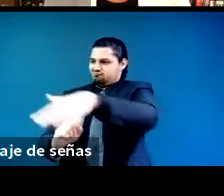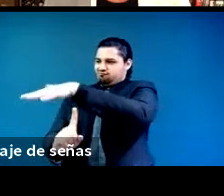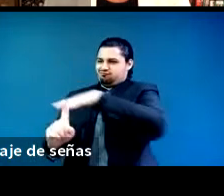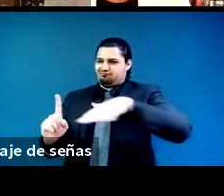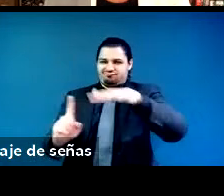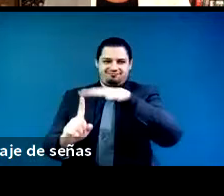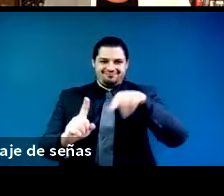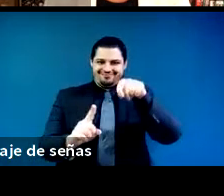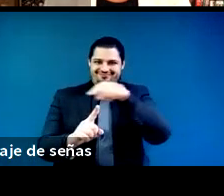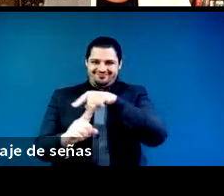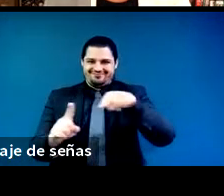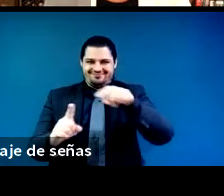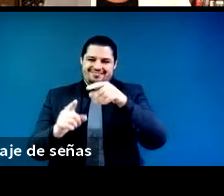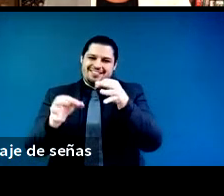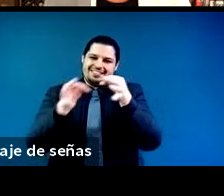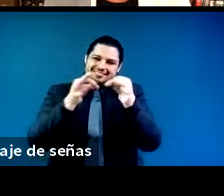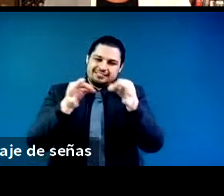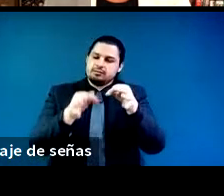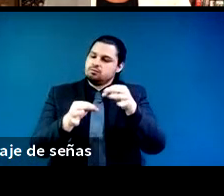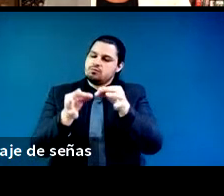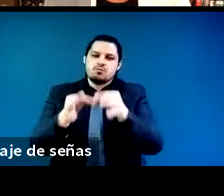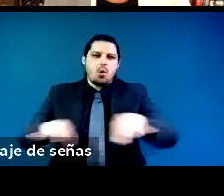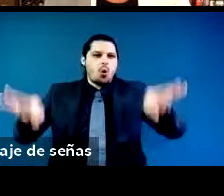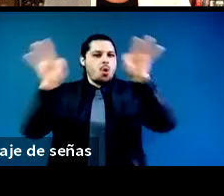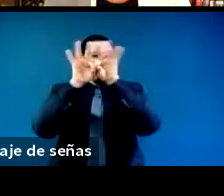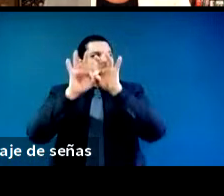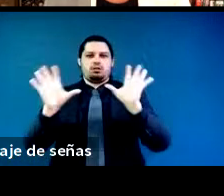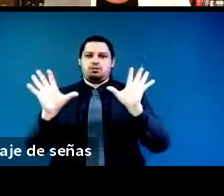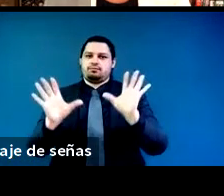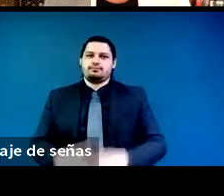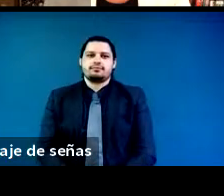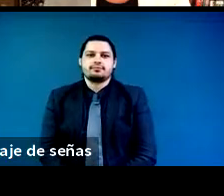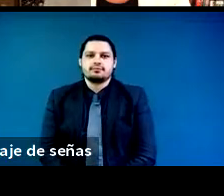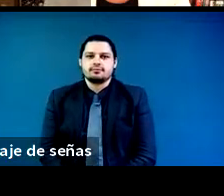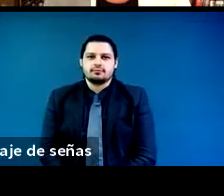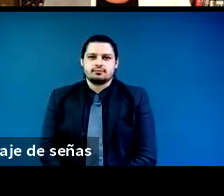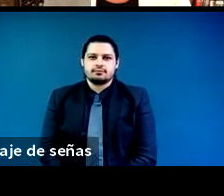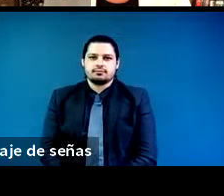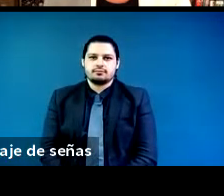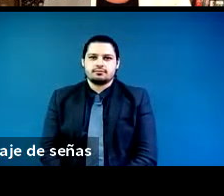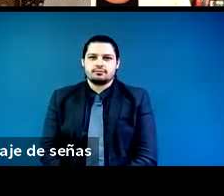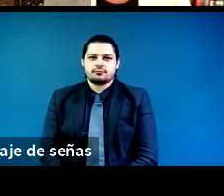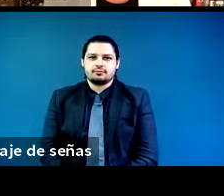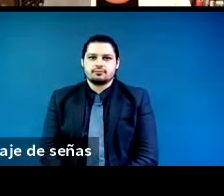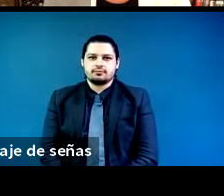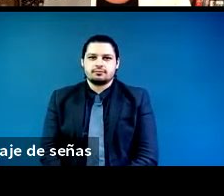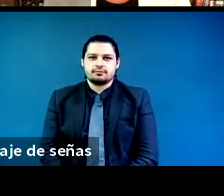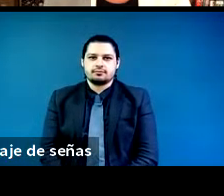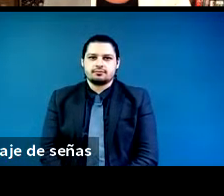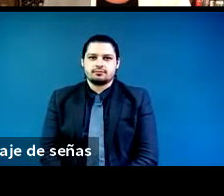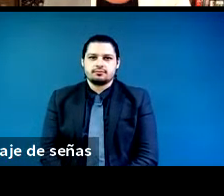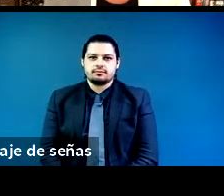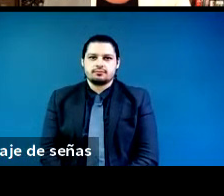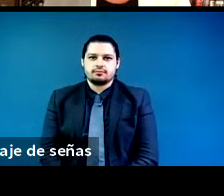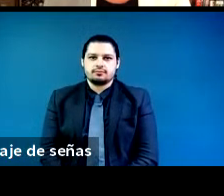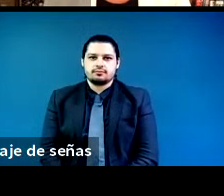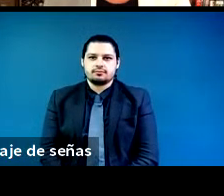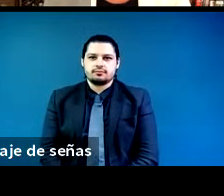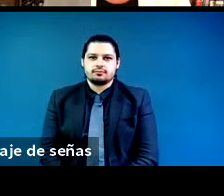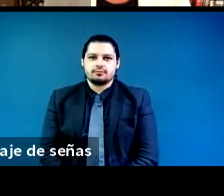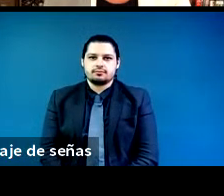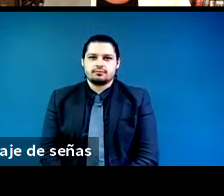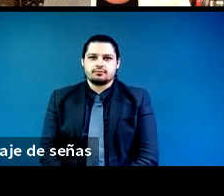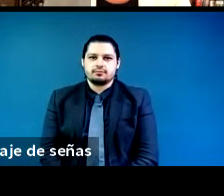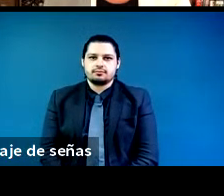have to do some more research on that. And I think that it's good you brought it up. From